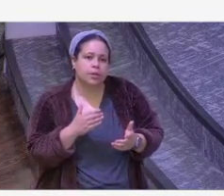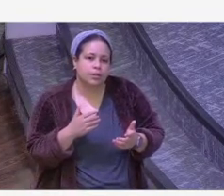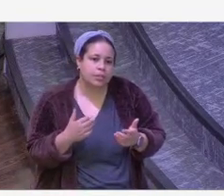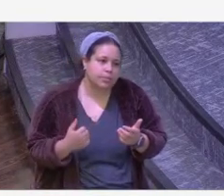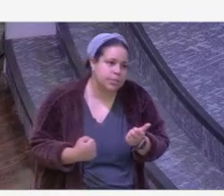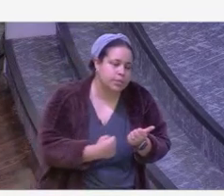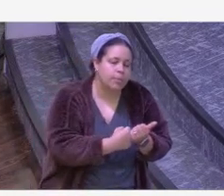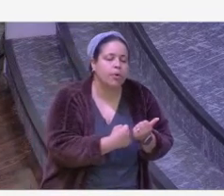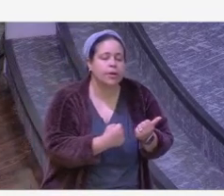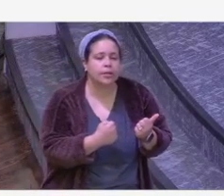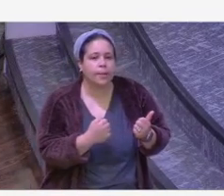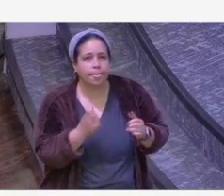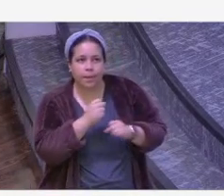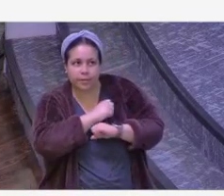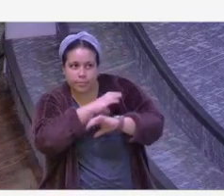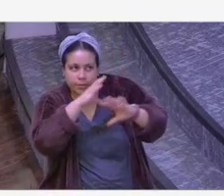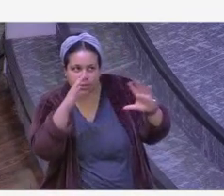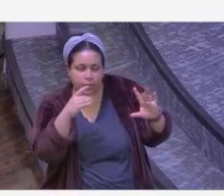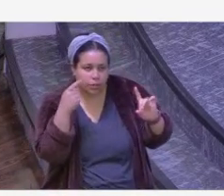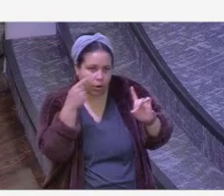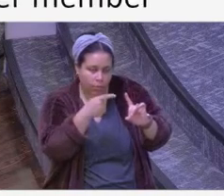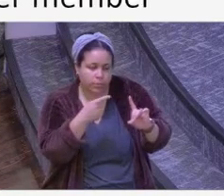mission, the vision, and our goals.